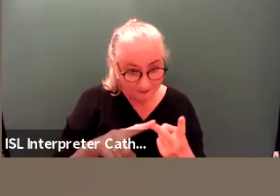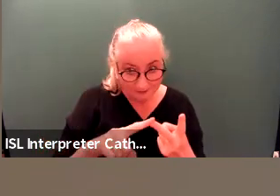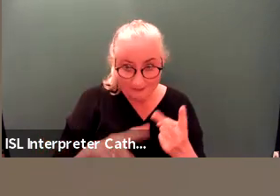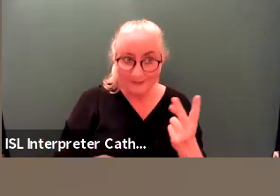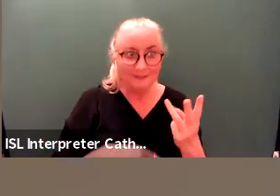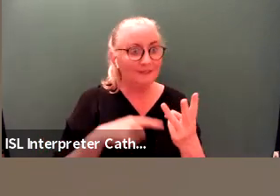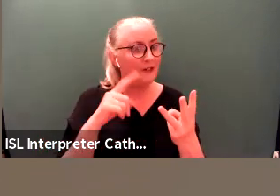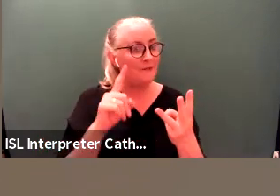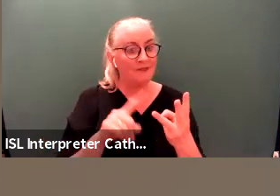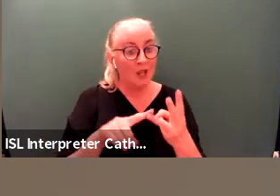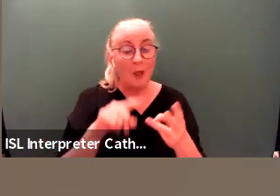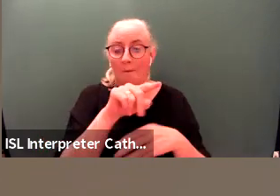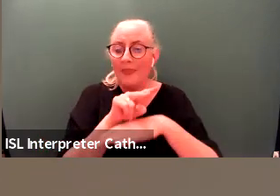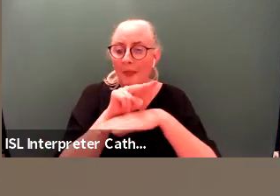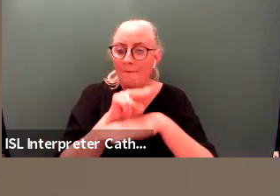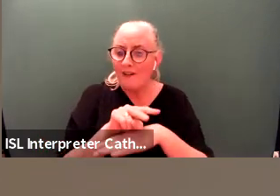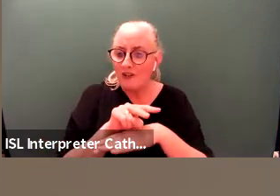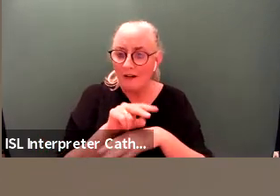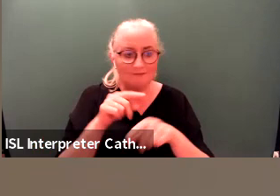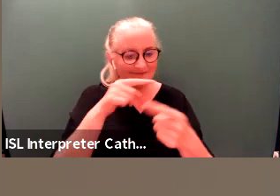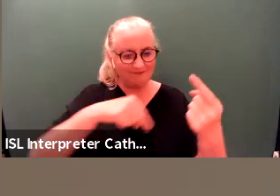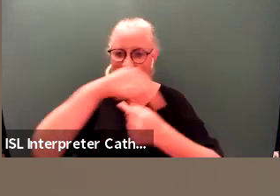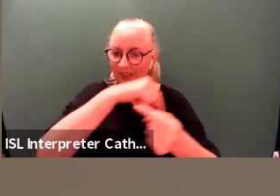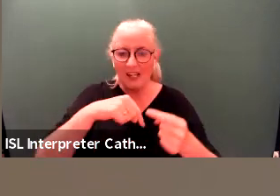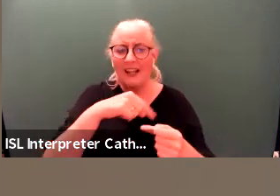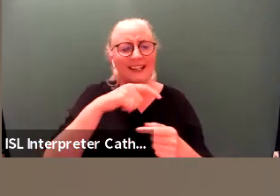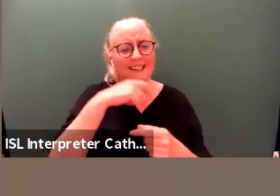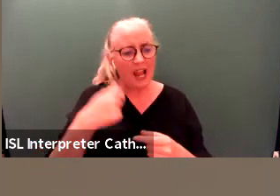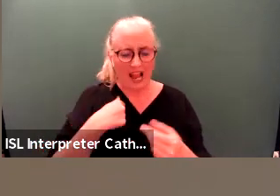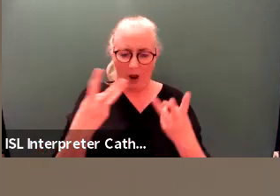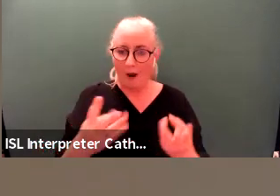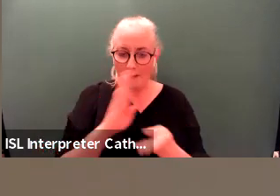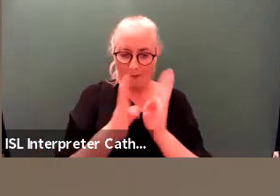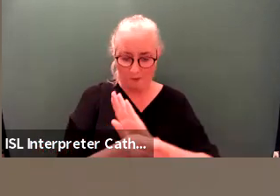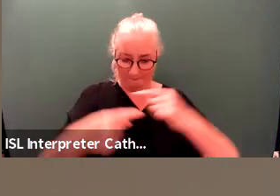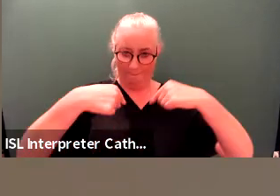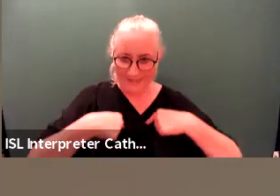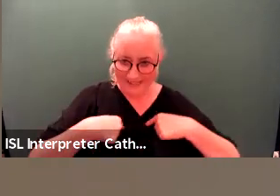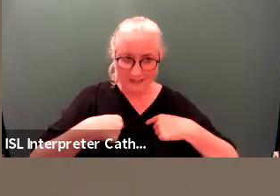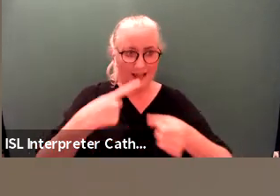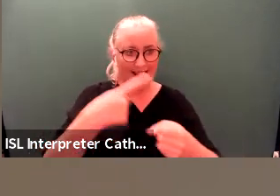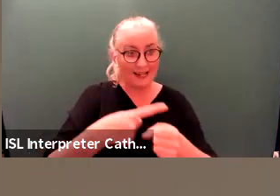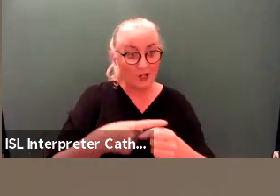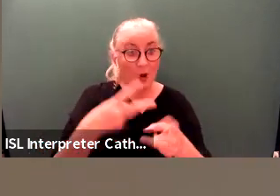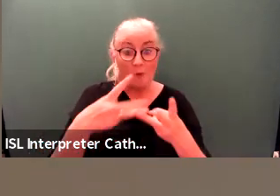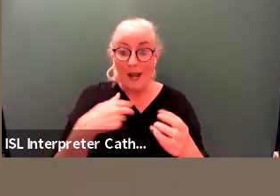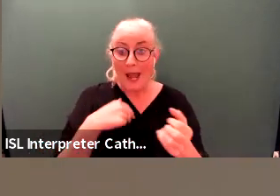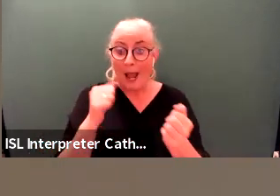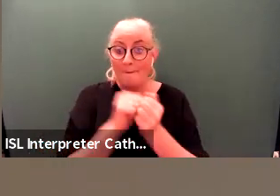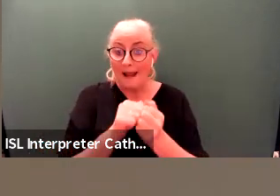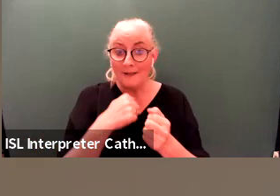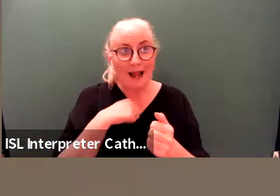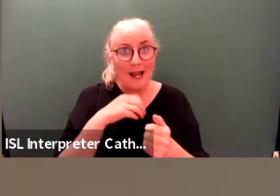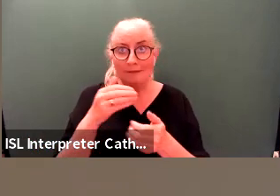the mantra that everyone keeps saying is, I want to be me again. And when I met my menopause